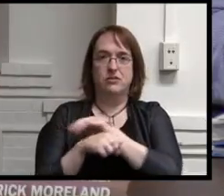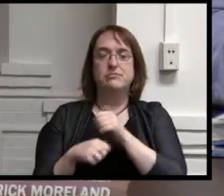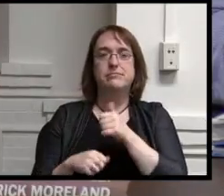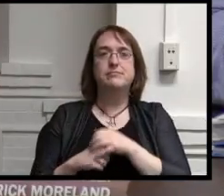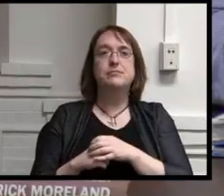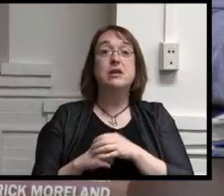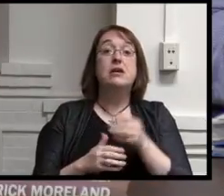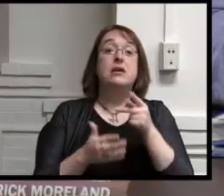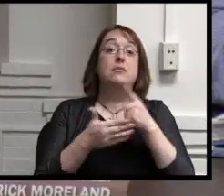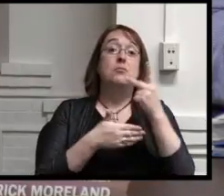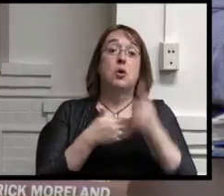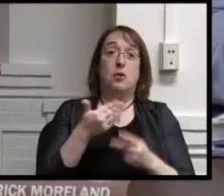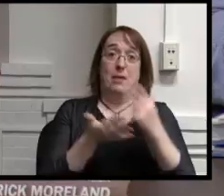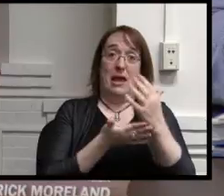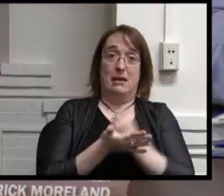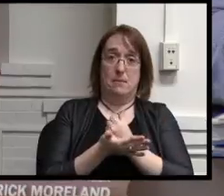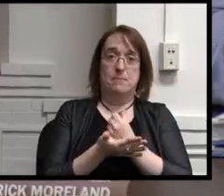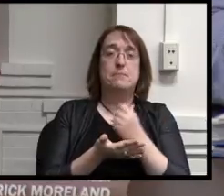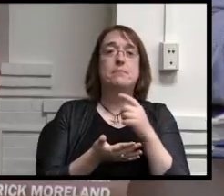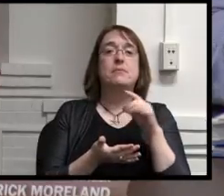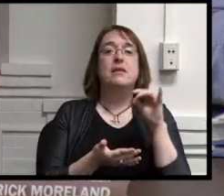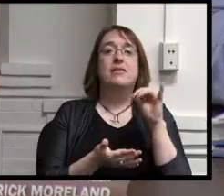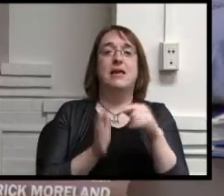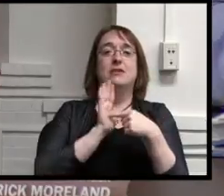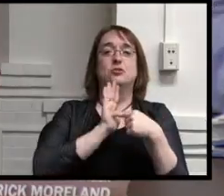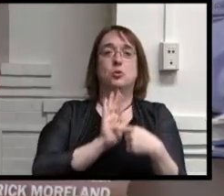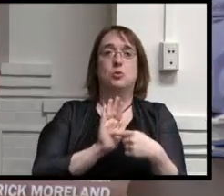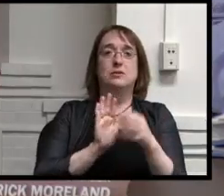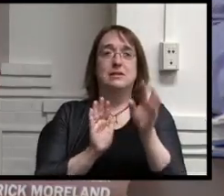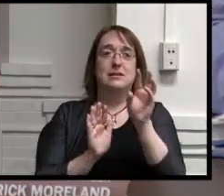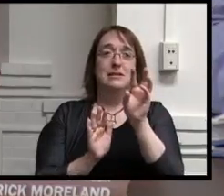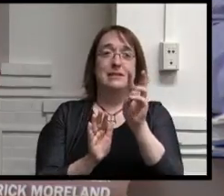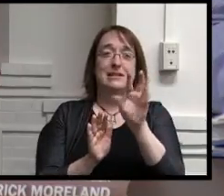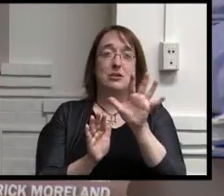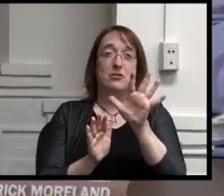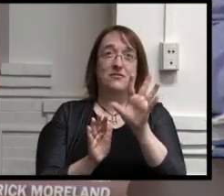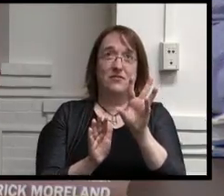Program income. That report shows that we have